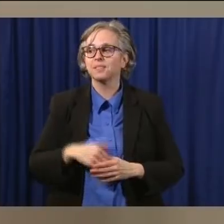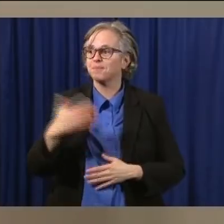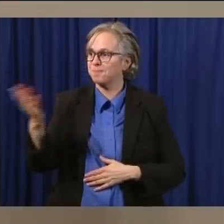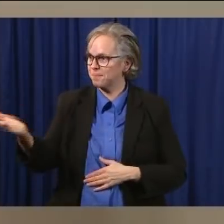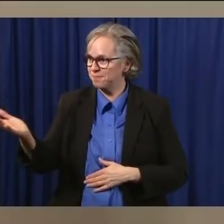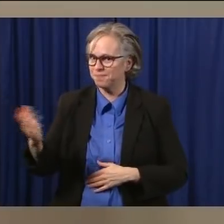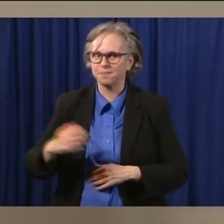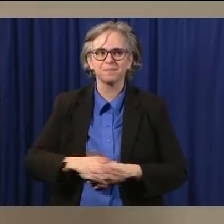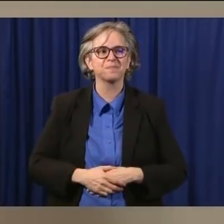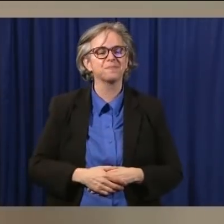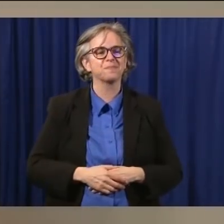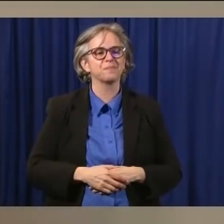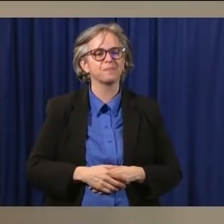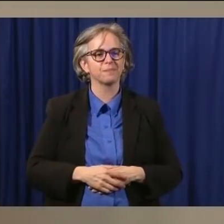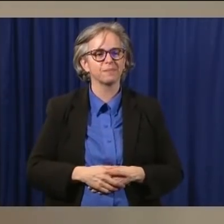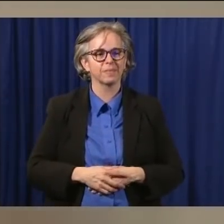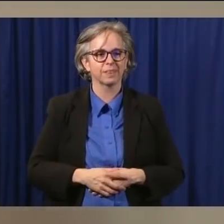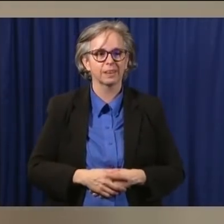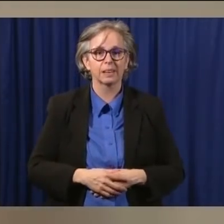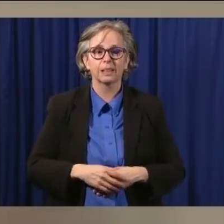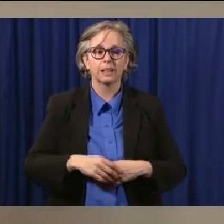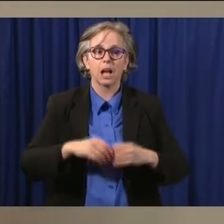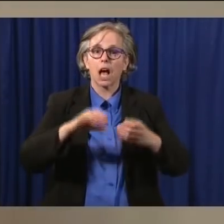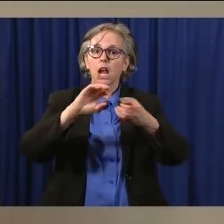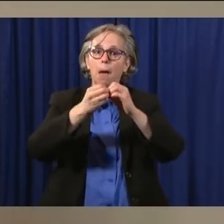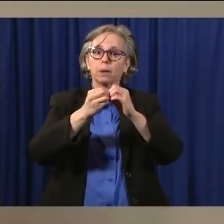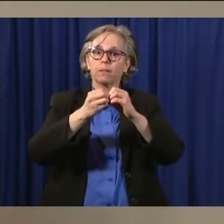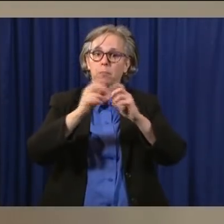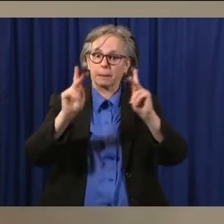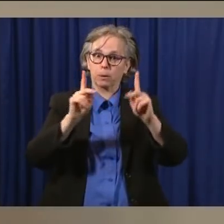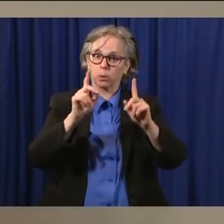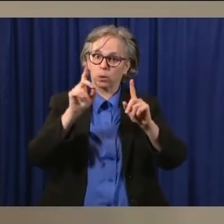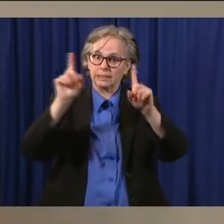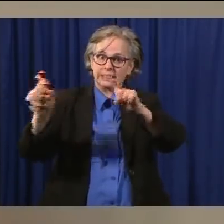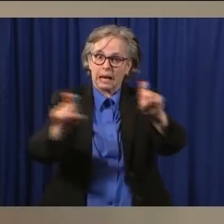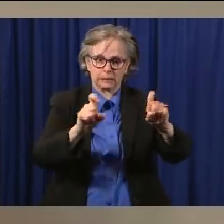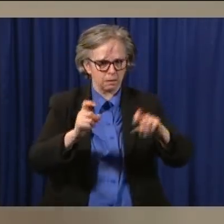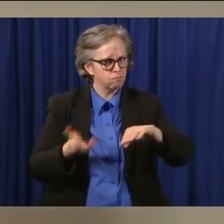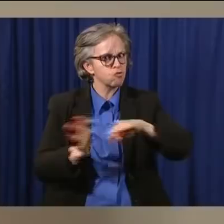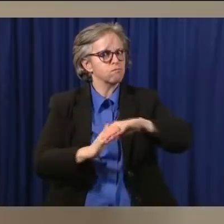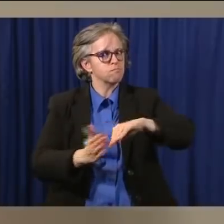We also see our testing numbers beginning to increase, and Eric, next.